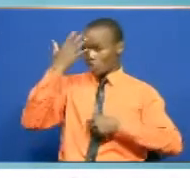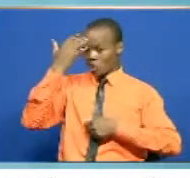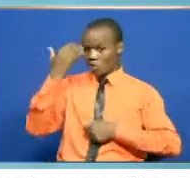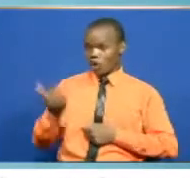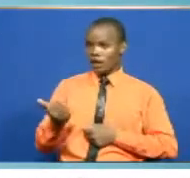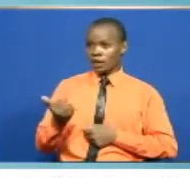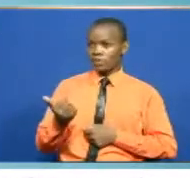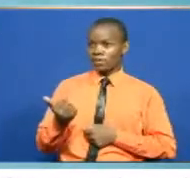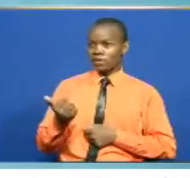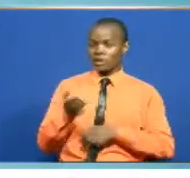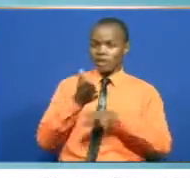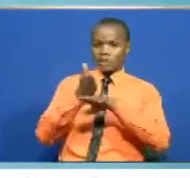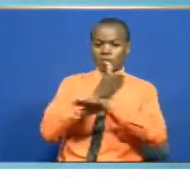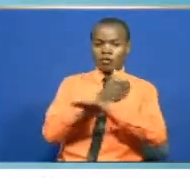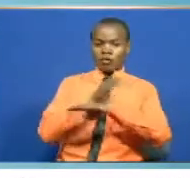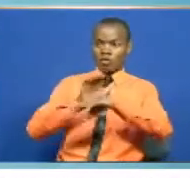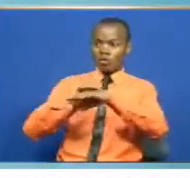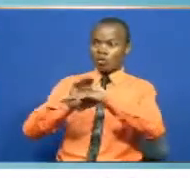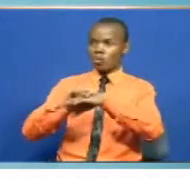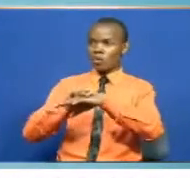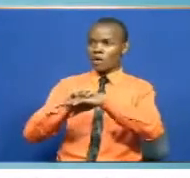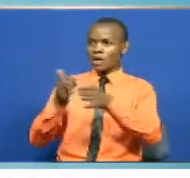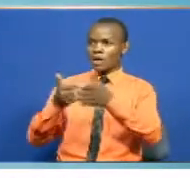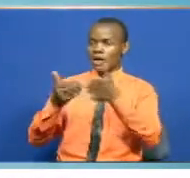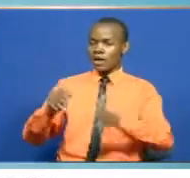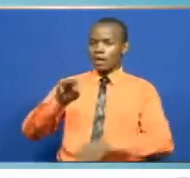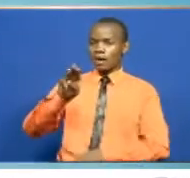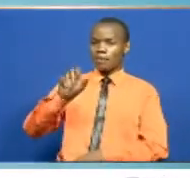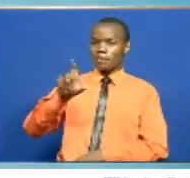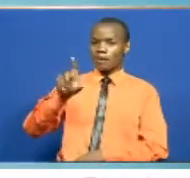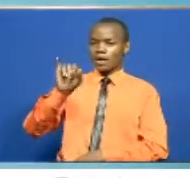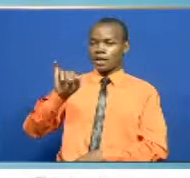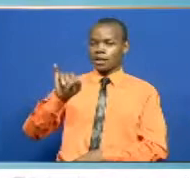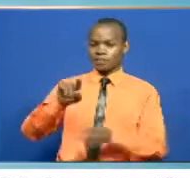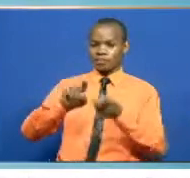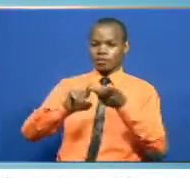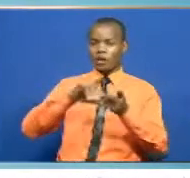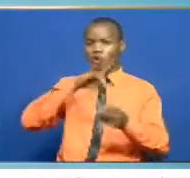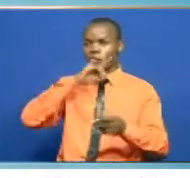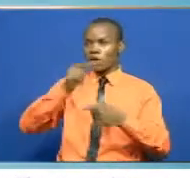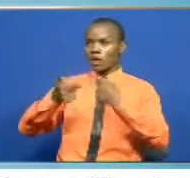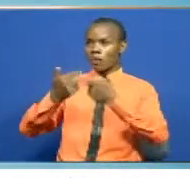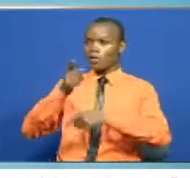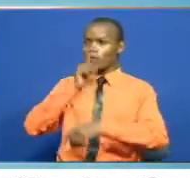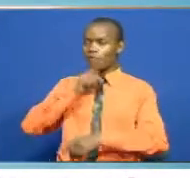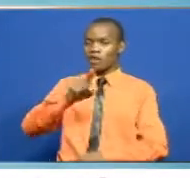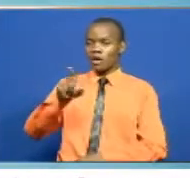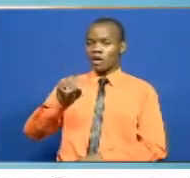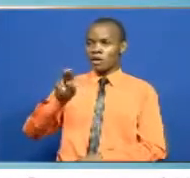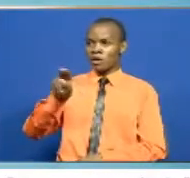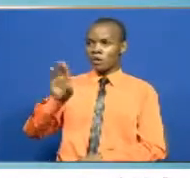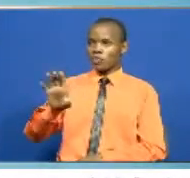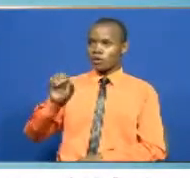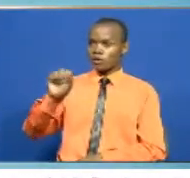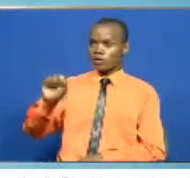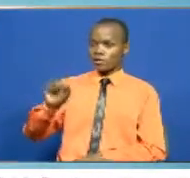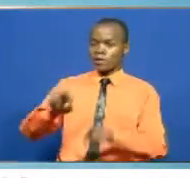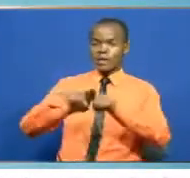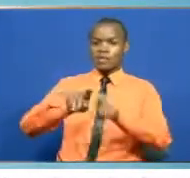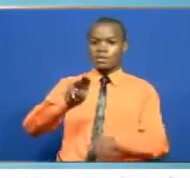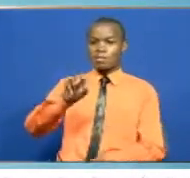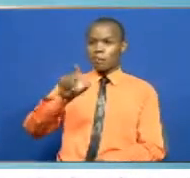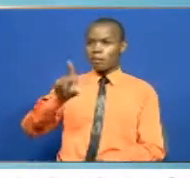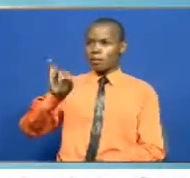good preseason. We went to Mali, we went to Uganda, won the Zone 5 Championship, went to AfroCon in Mali, and we were able